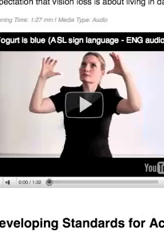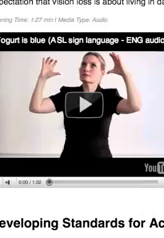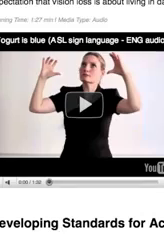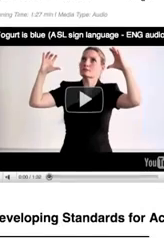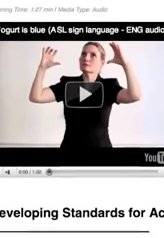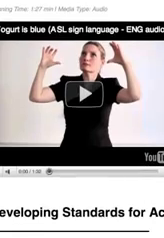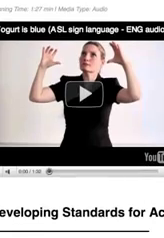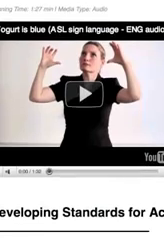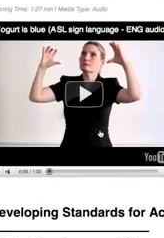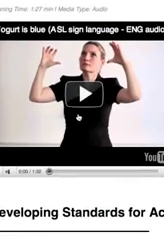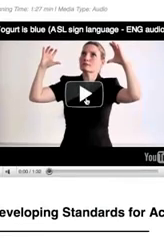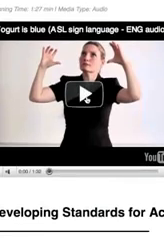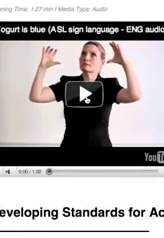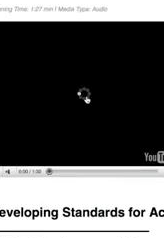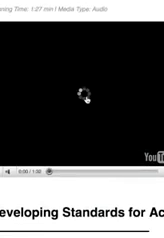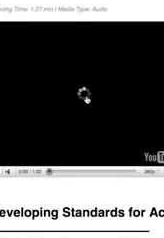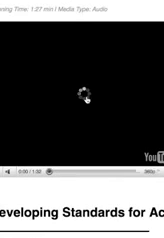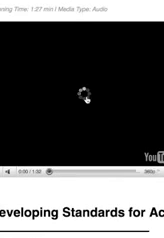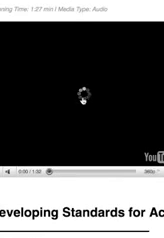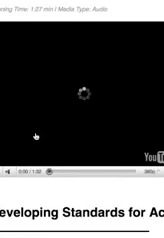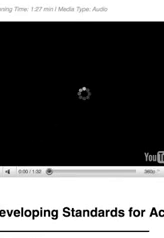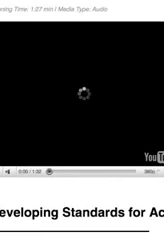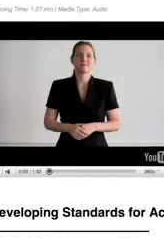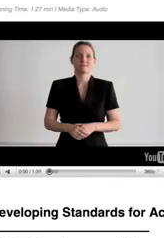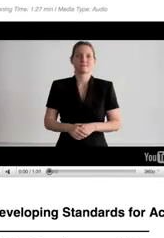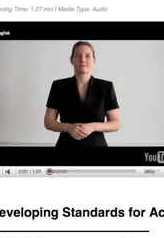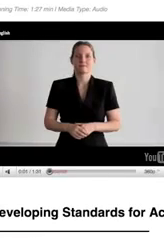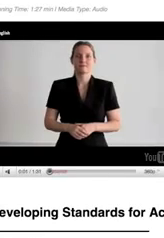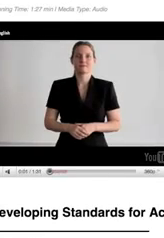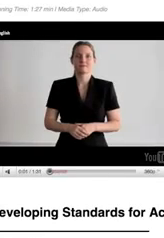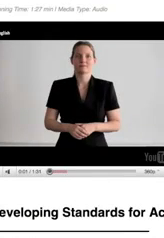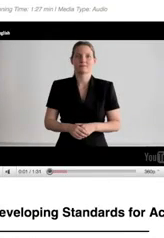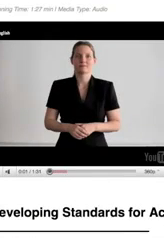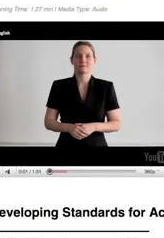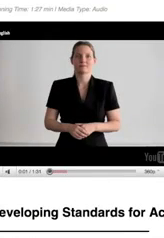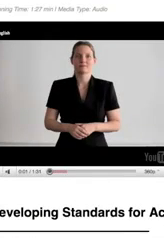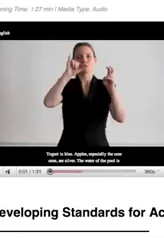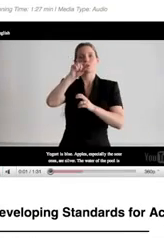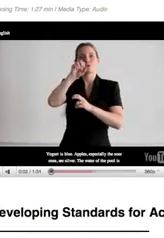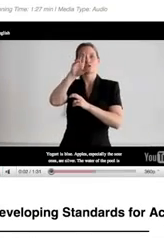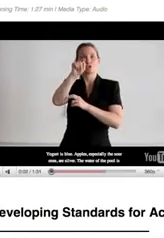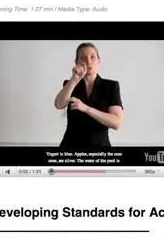preferences in a way that will change the video interview into an ASL video.